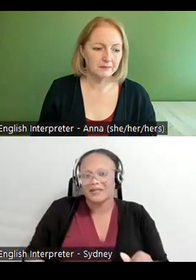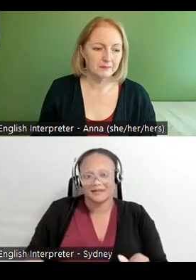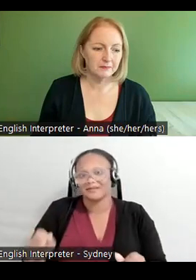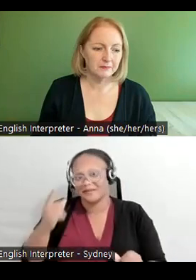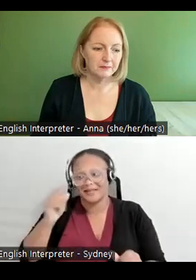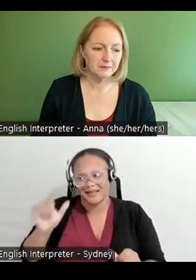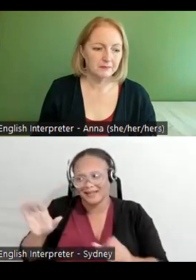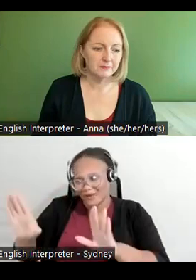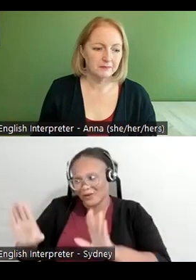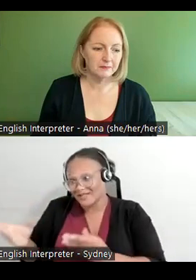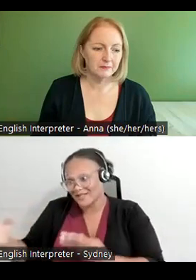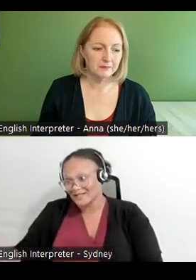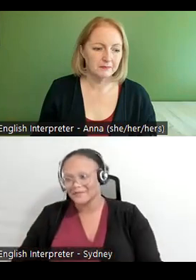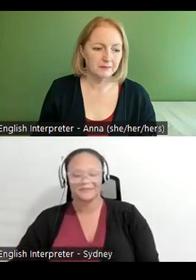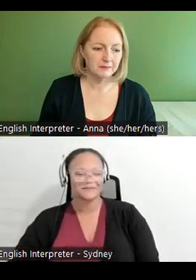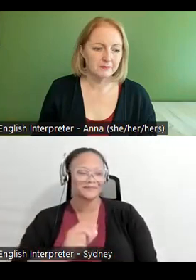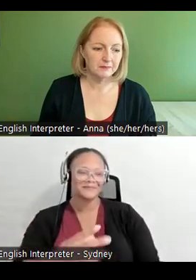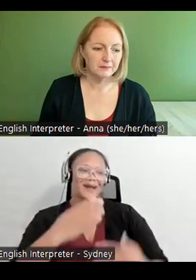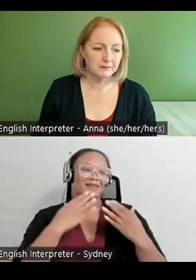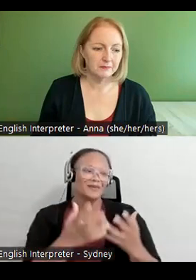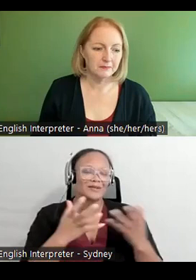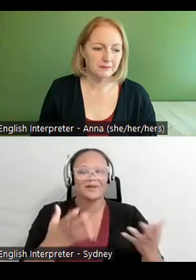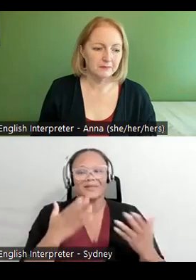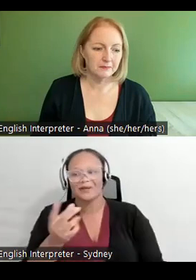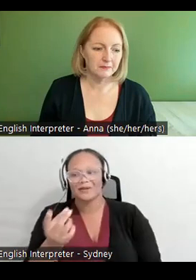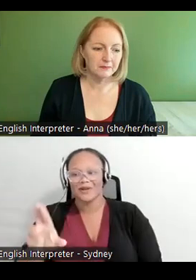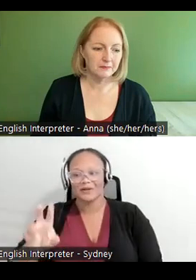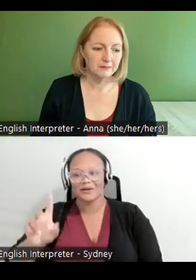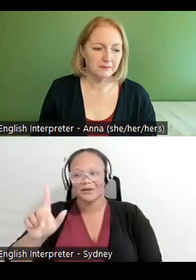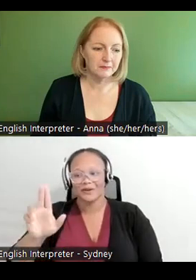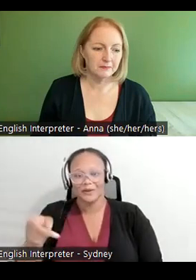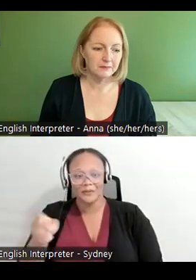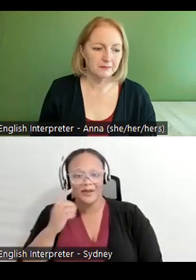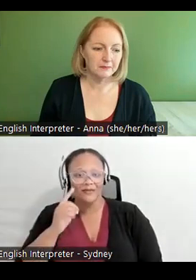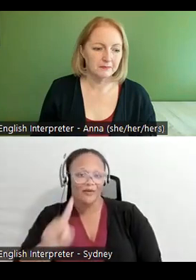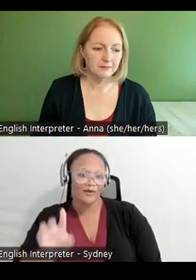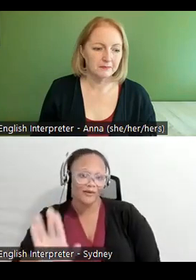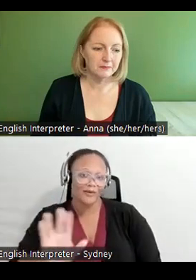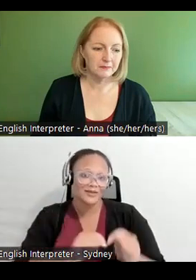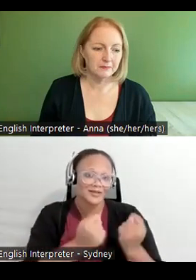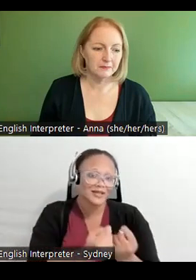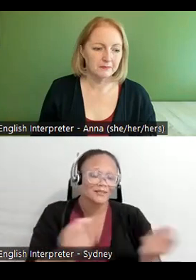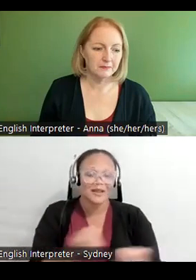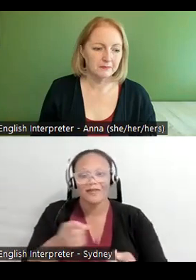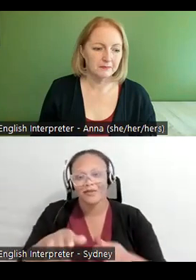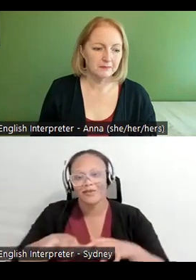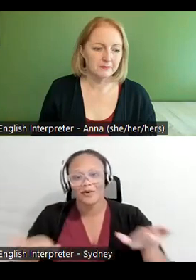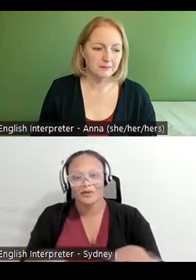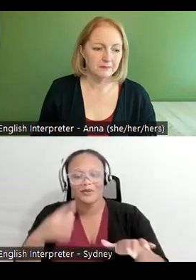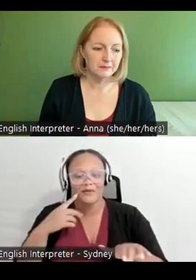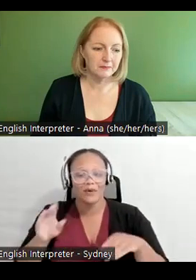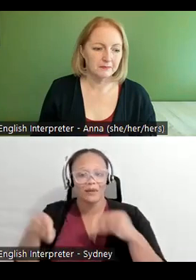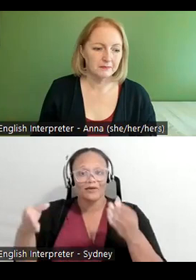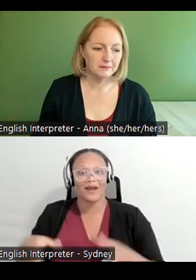And again, thank you, Dr. Lupe, to your team and all for everything that you're doing for the providers of California. We deserve